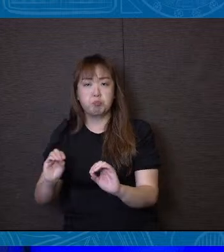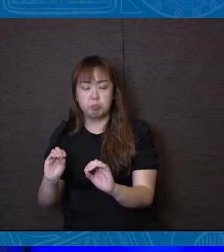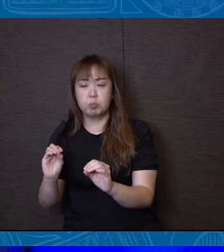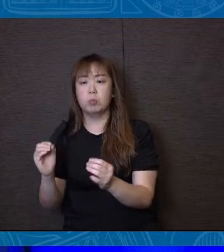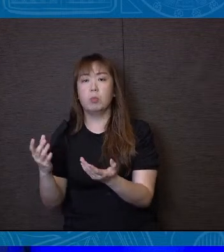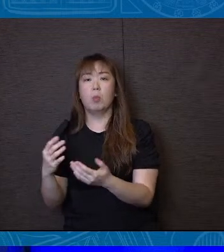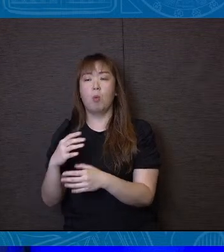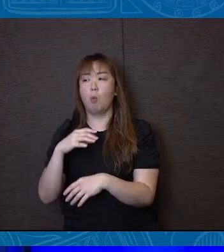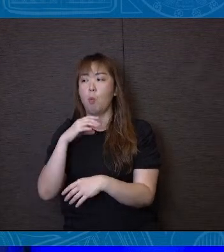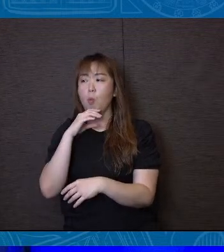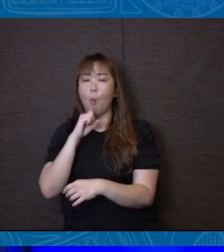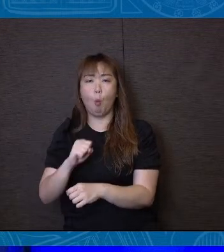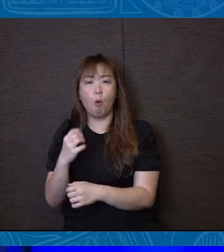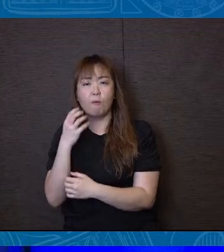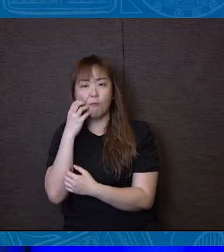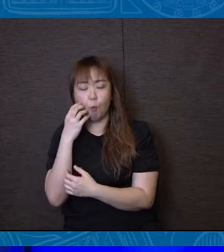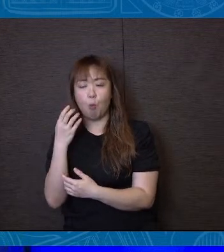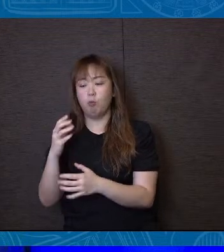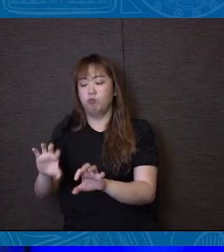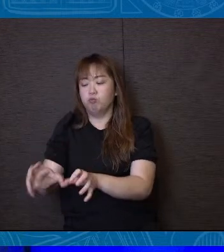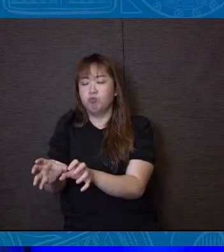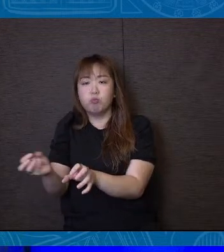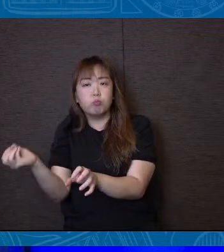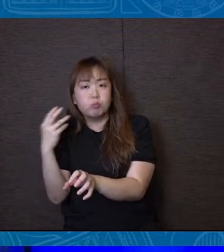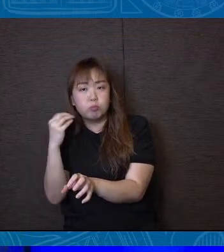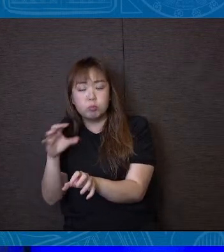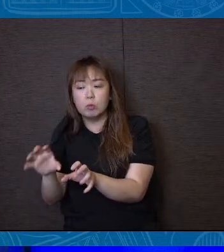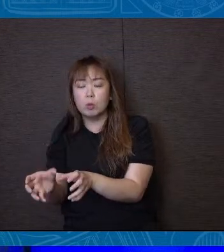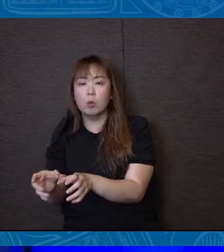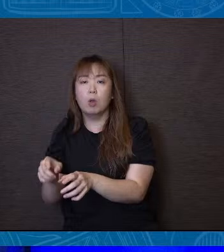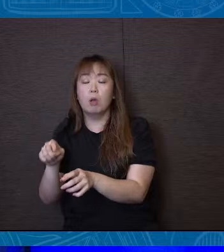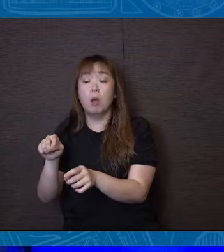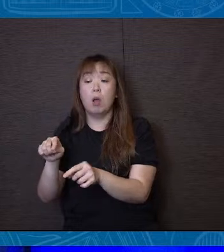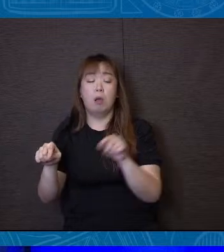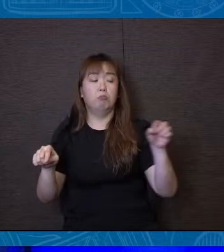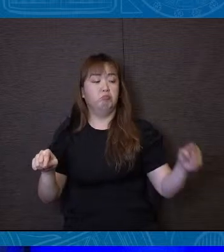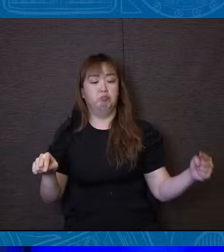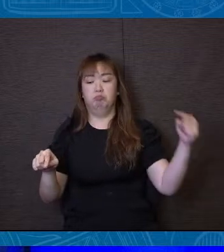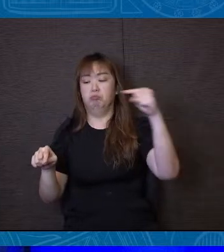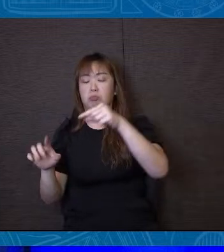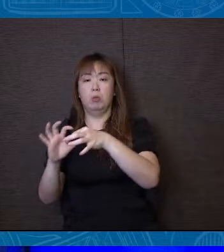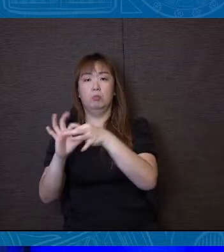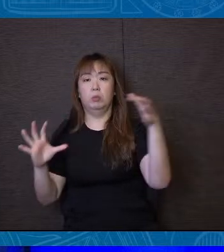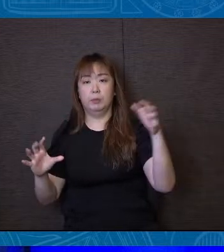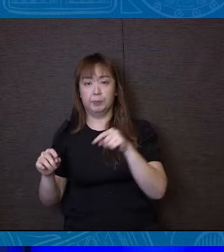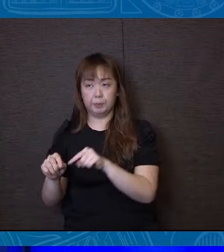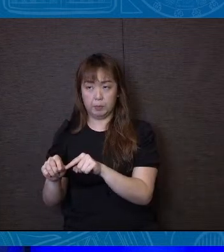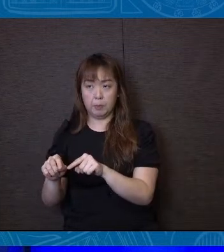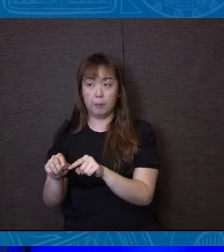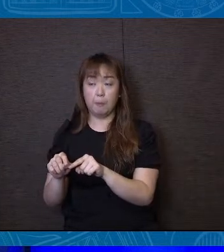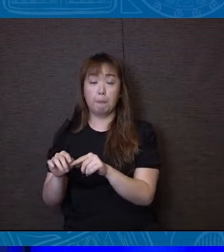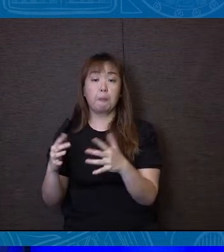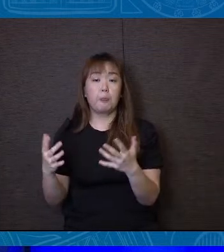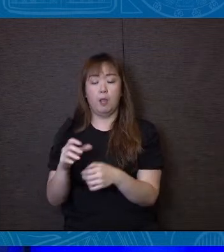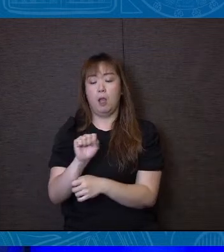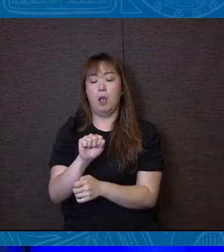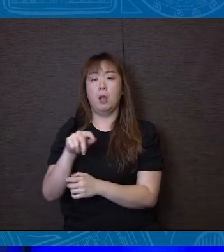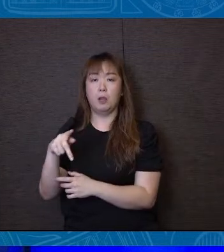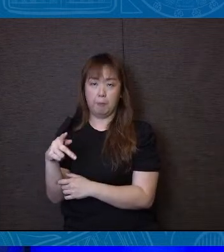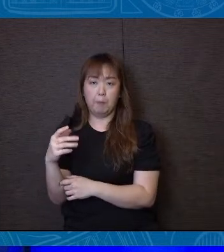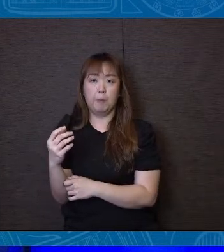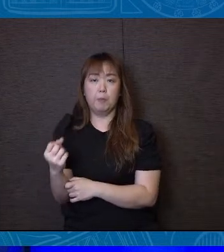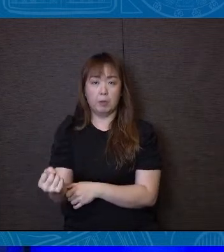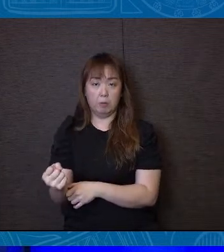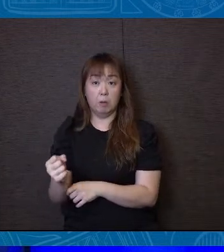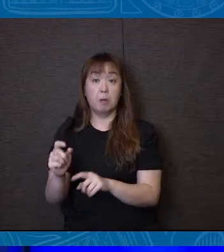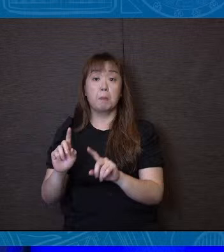phones, or they might have only radios. So the solutions are available. We can use the apps, but we will not